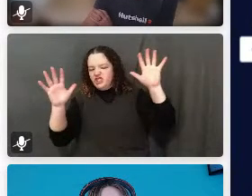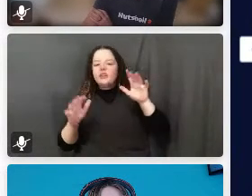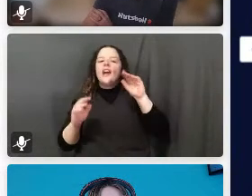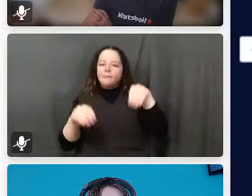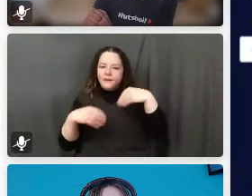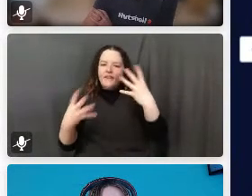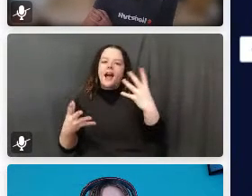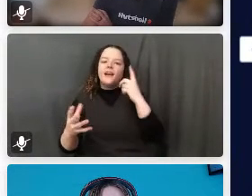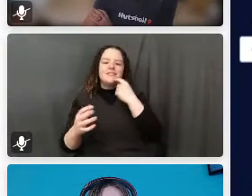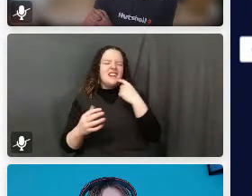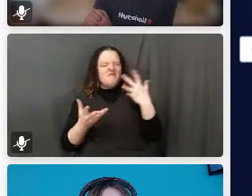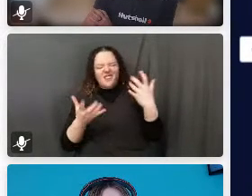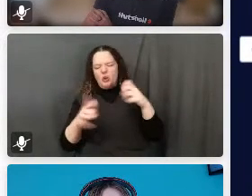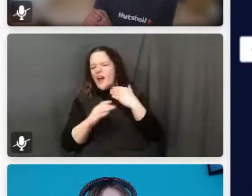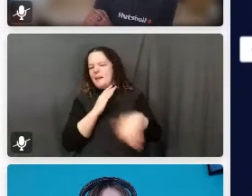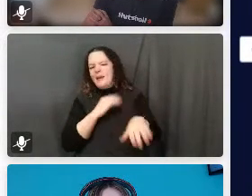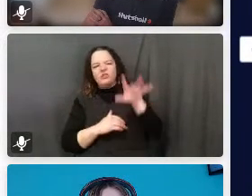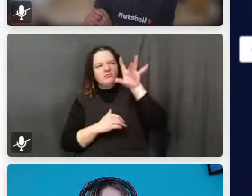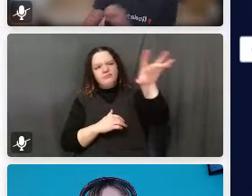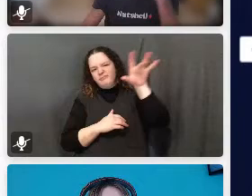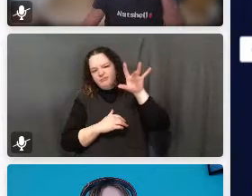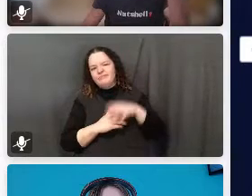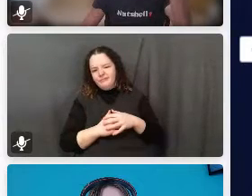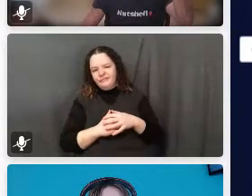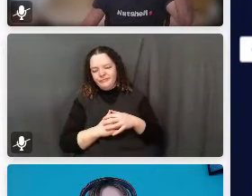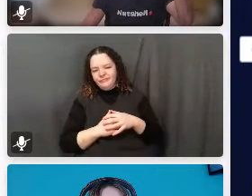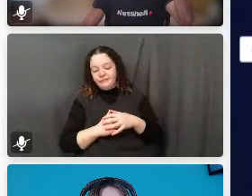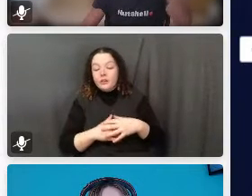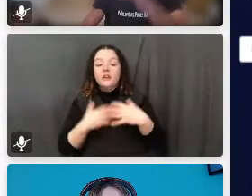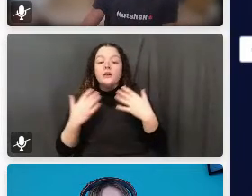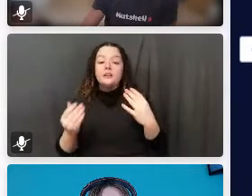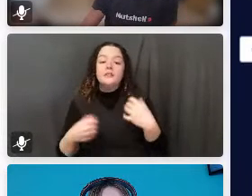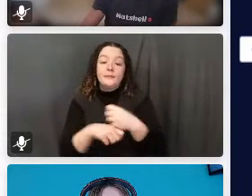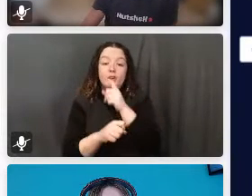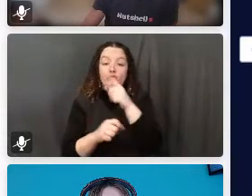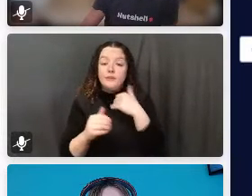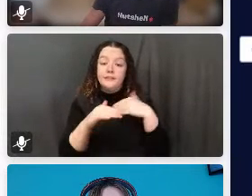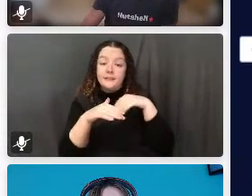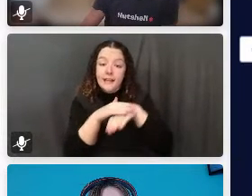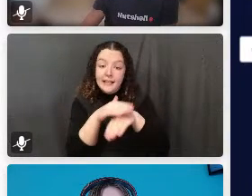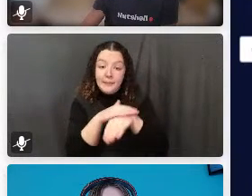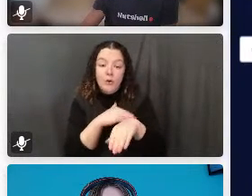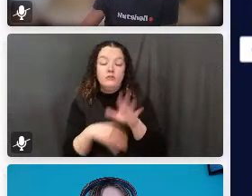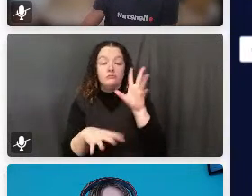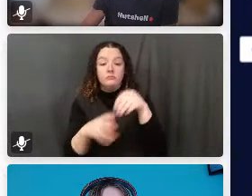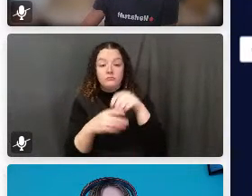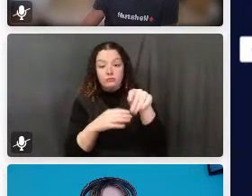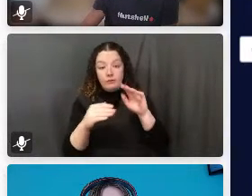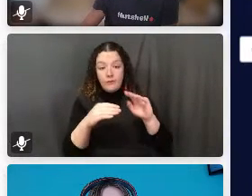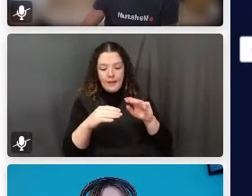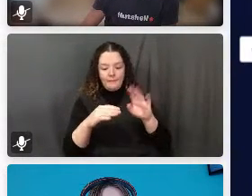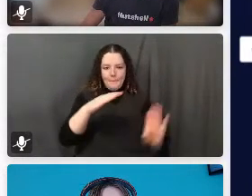out of receiving your emails. So make this link accessible and simple by including it at the bottom of all your marketing